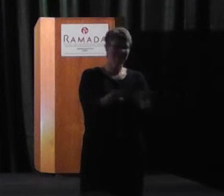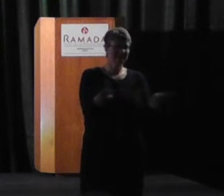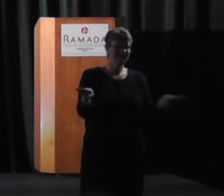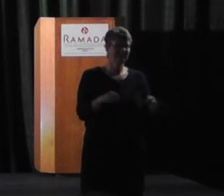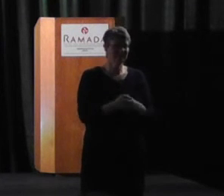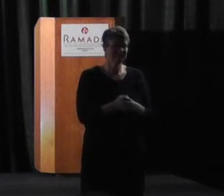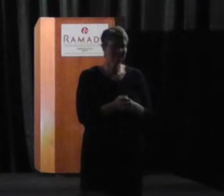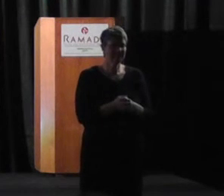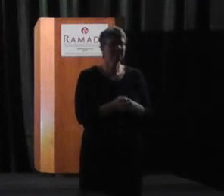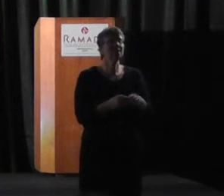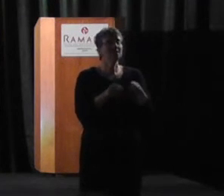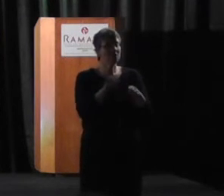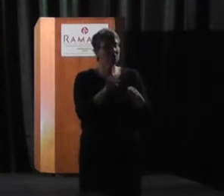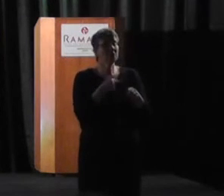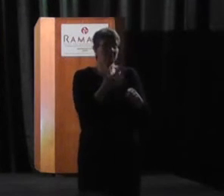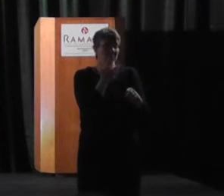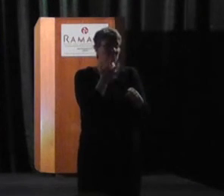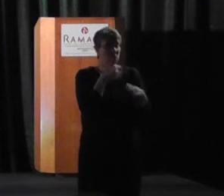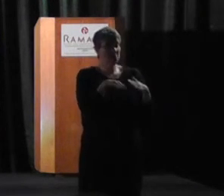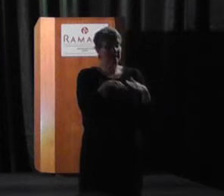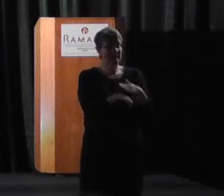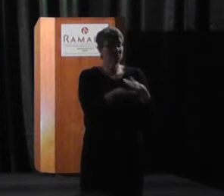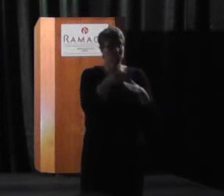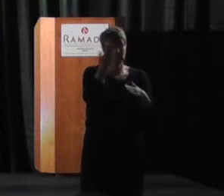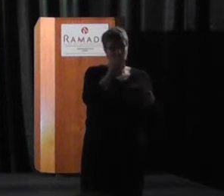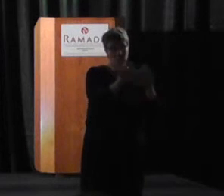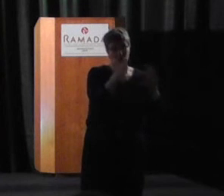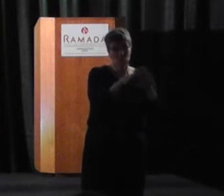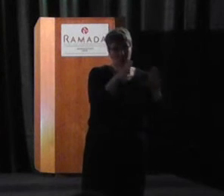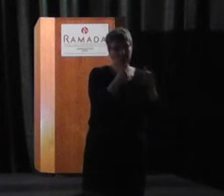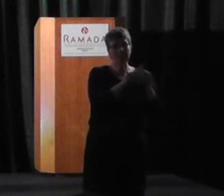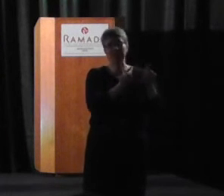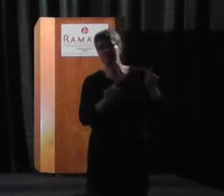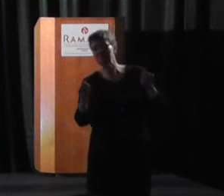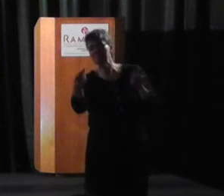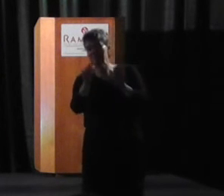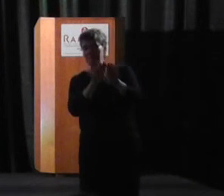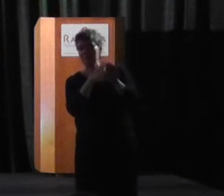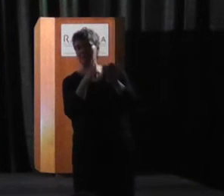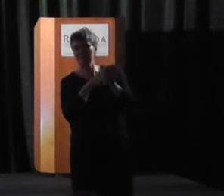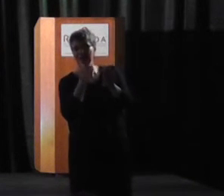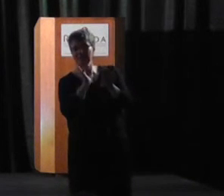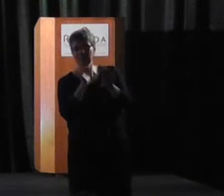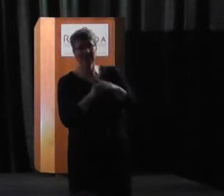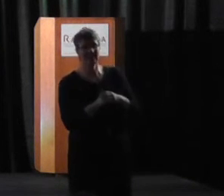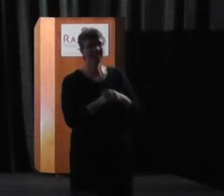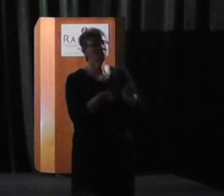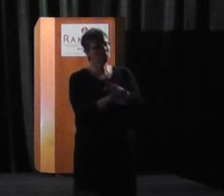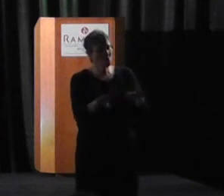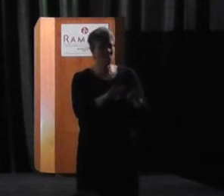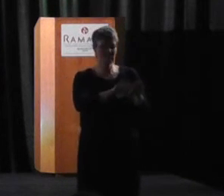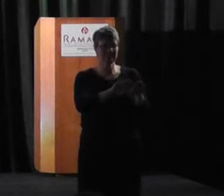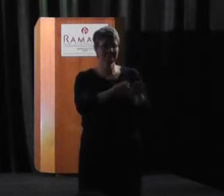or side door works. It's crucial we include them during construction because of the cost. Ramps are an option, but